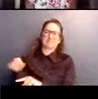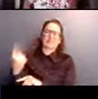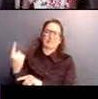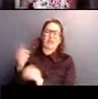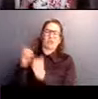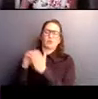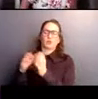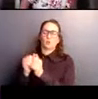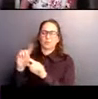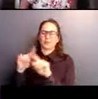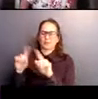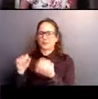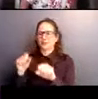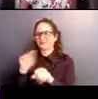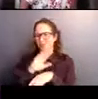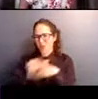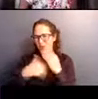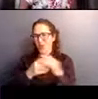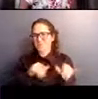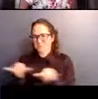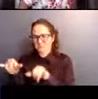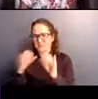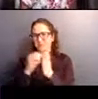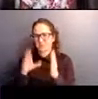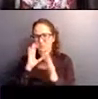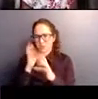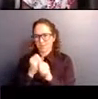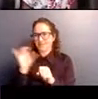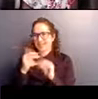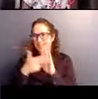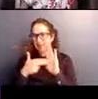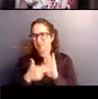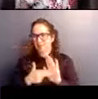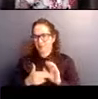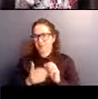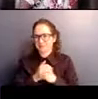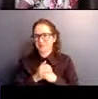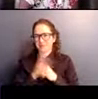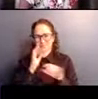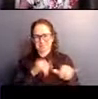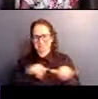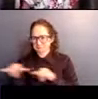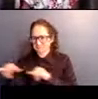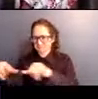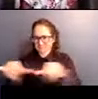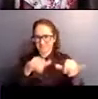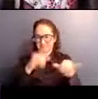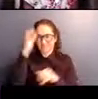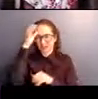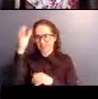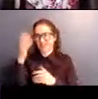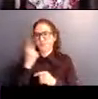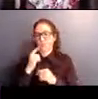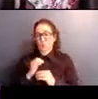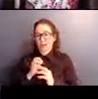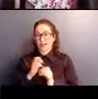ability. So every student gets this when they're learning how to play a trumpet for the first time. I do the same concept for, like I said, clarinet,